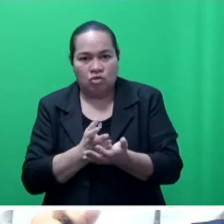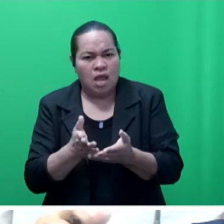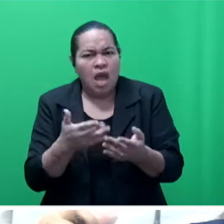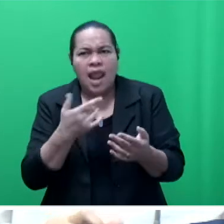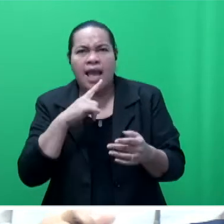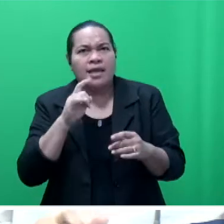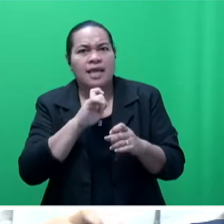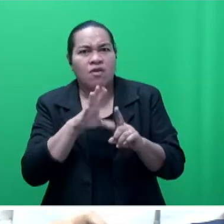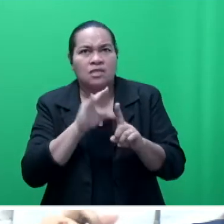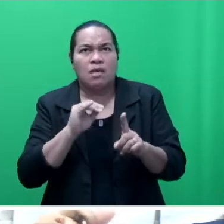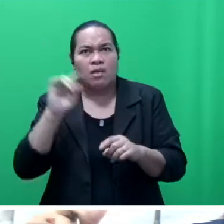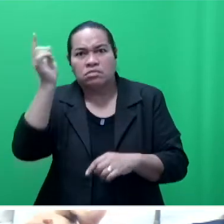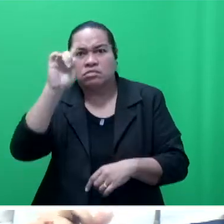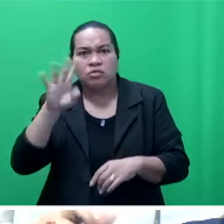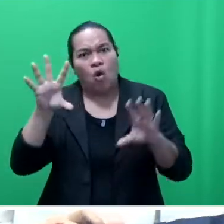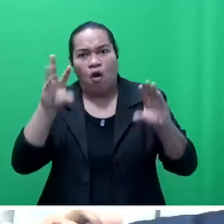shortage,